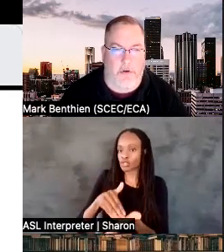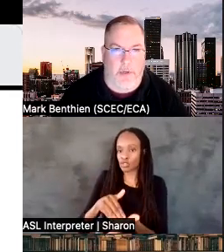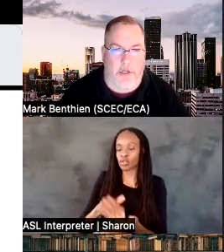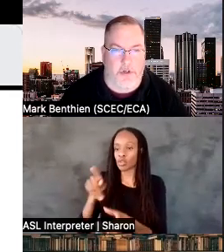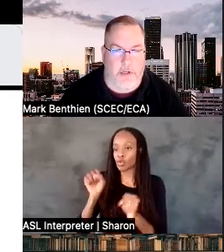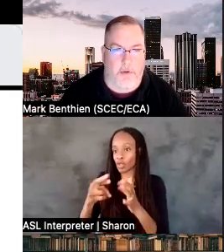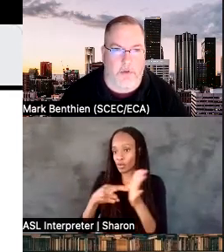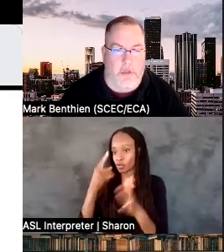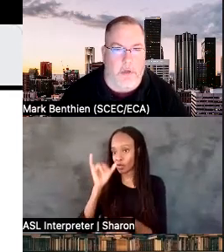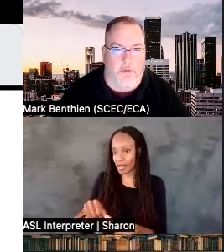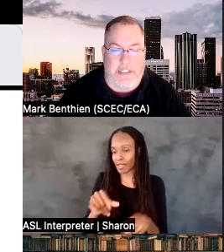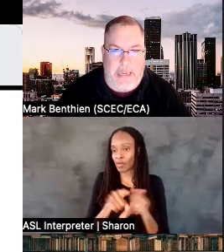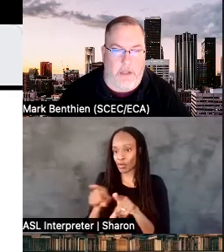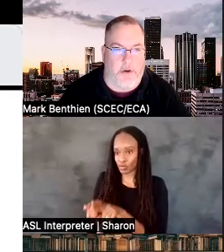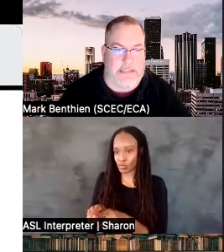that at